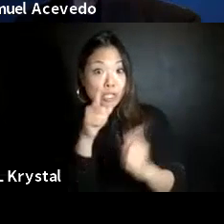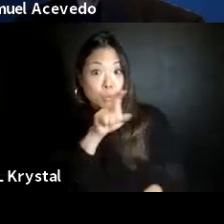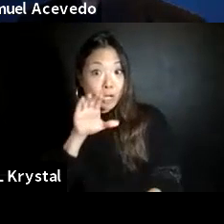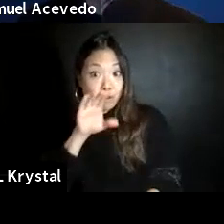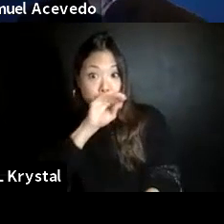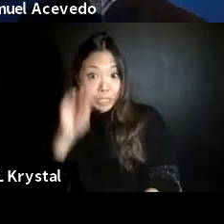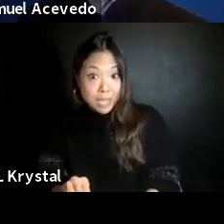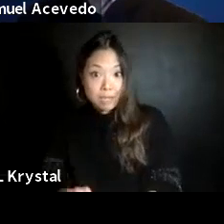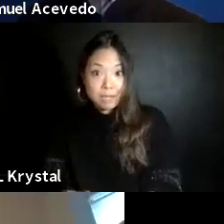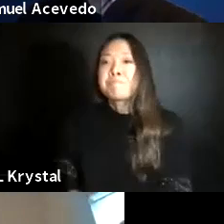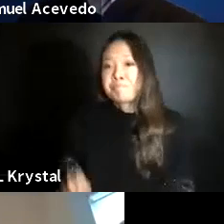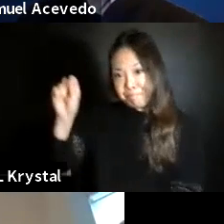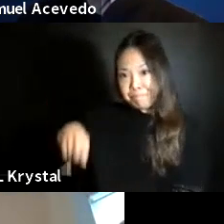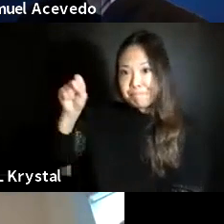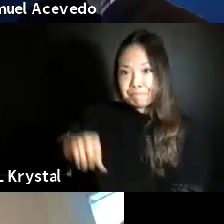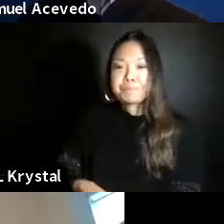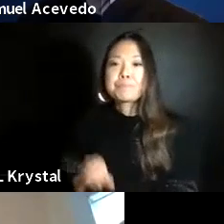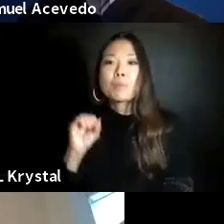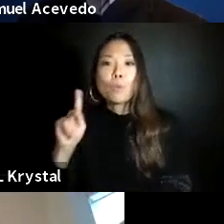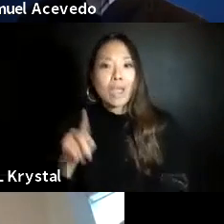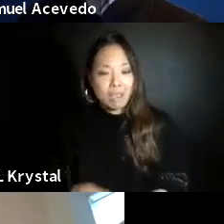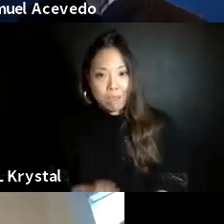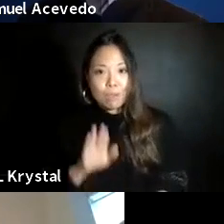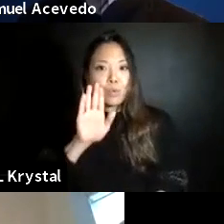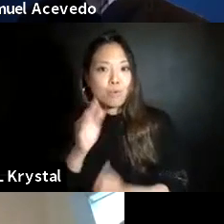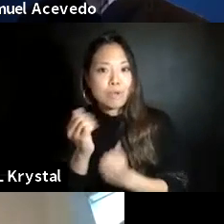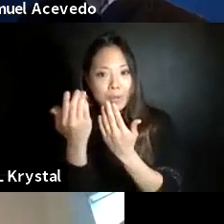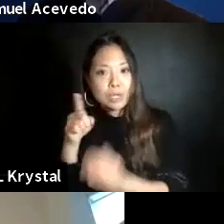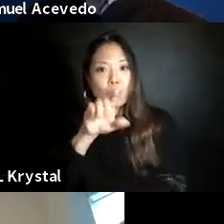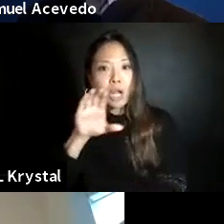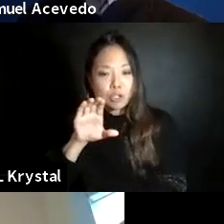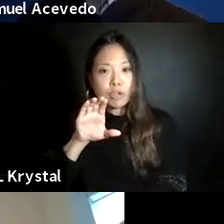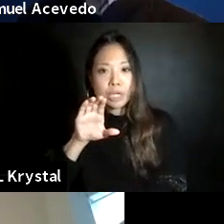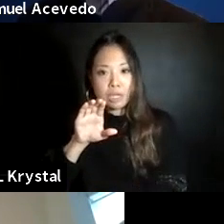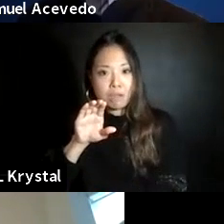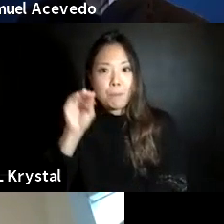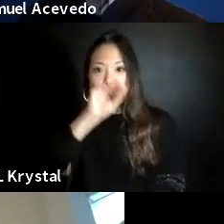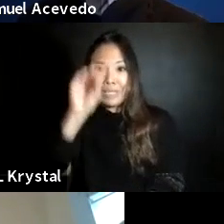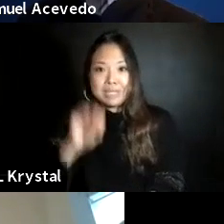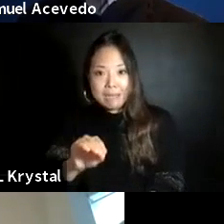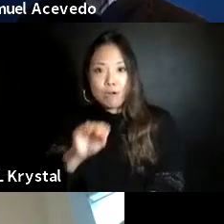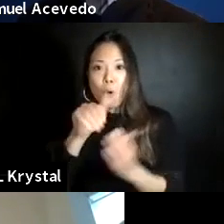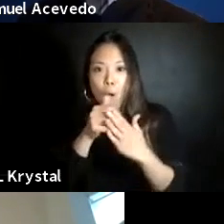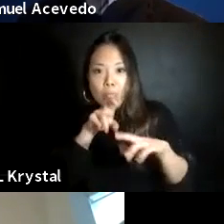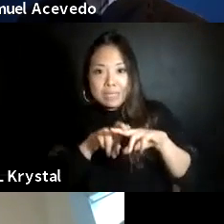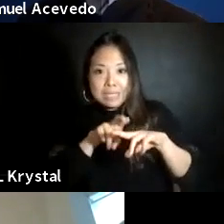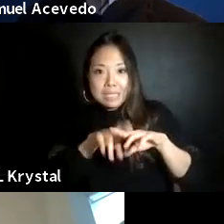so 100% of the seats, your recommendation for consideration would be